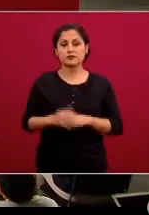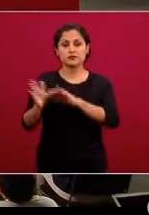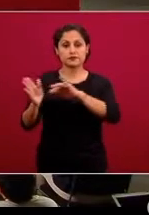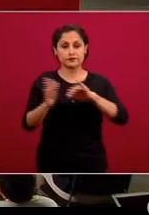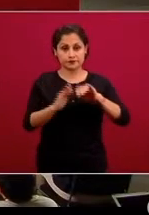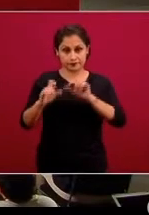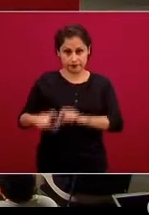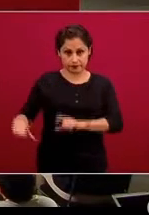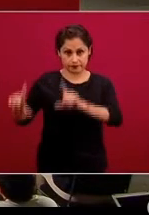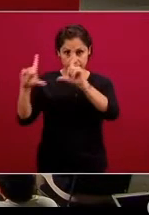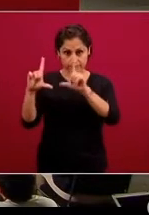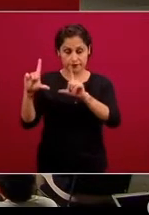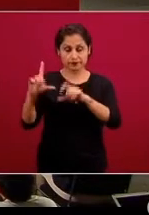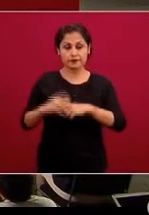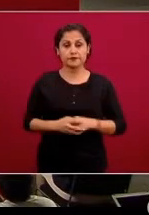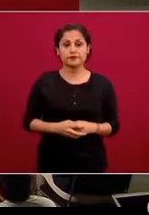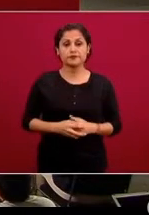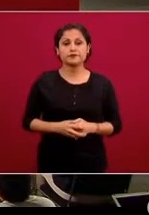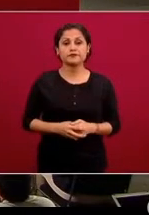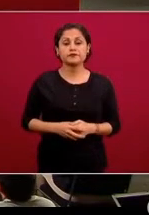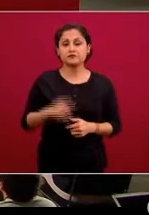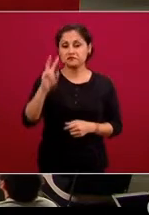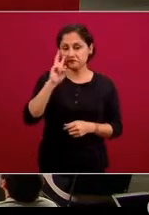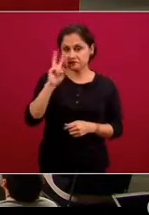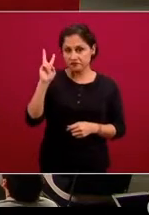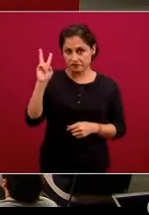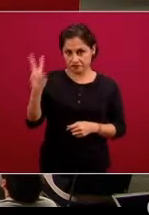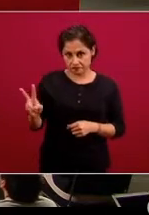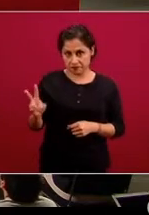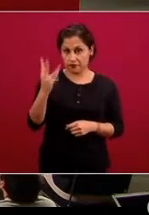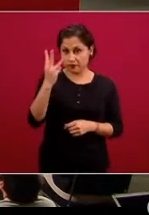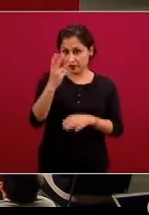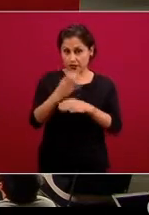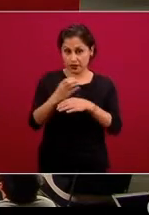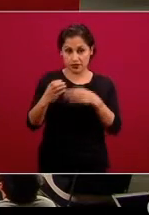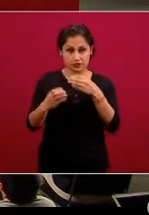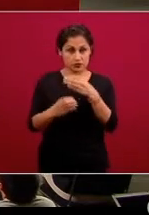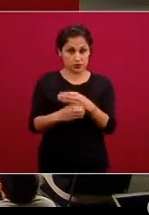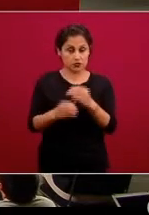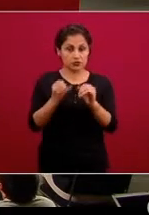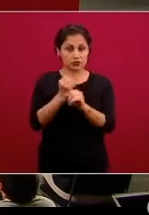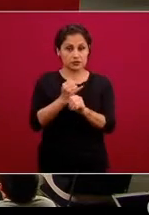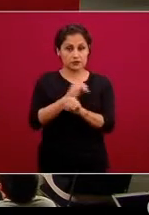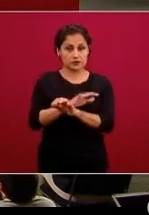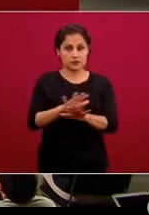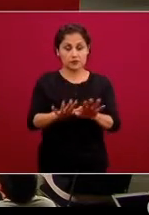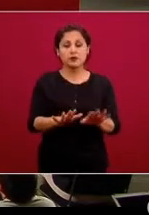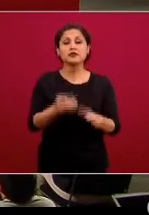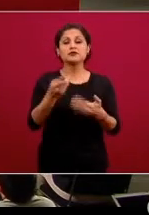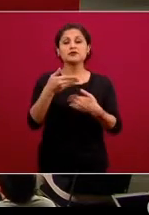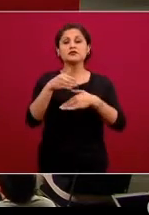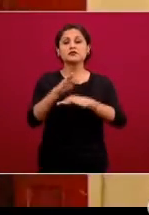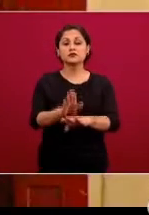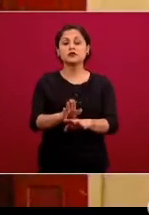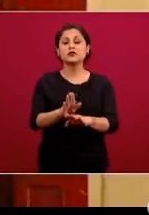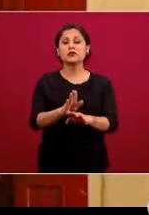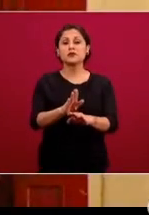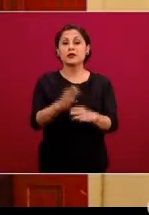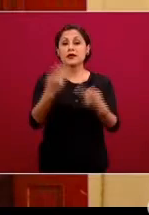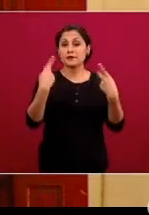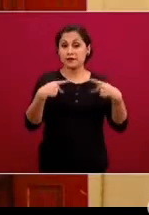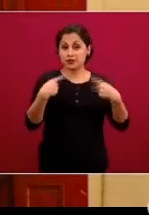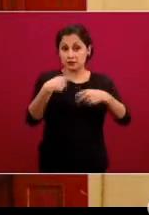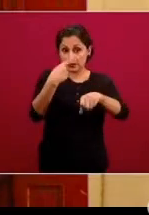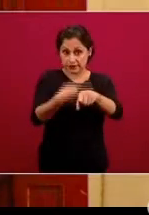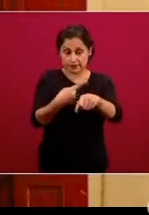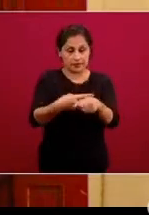3 different pieces of information. These have to do with confirmed cases, confirmed in a laboratory. The